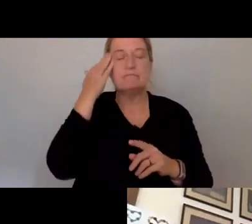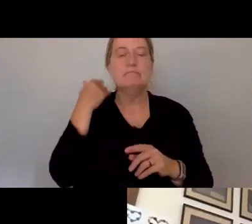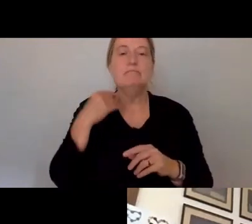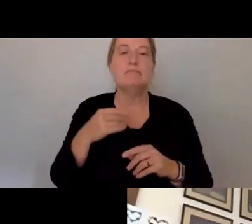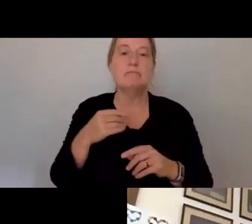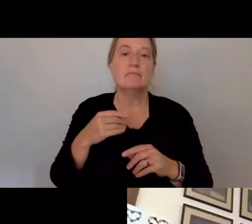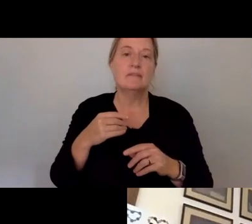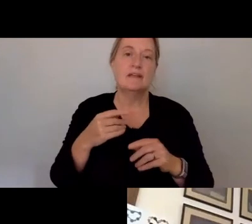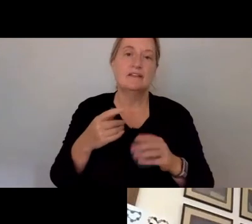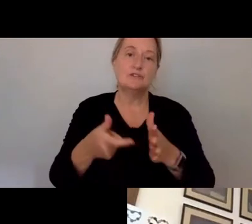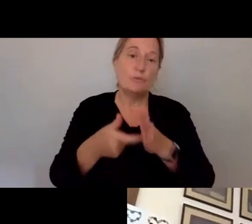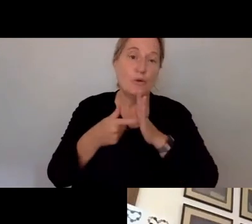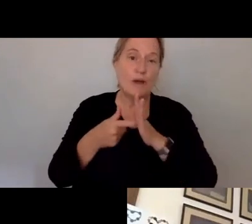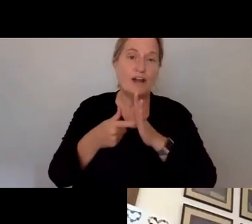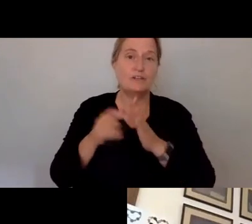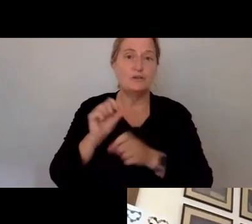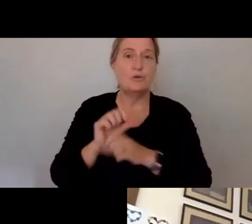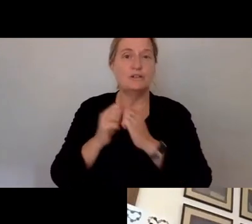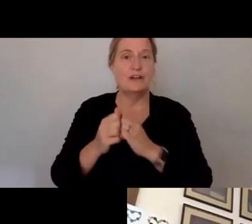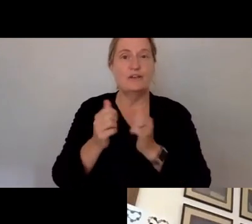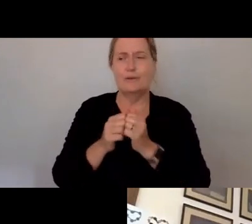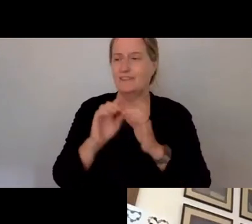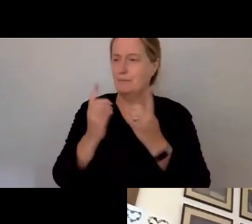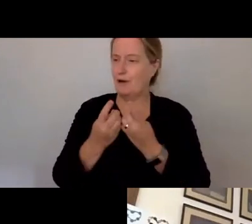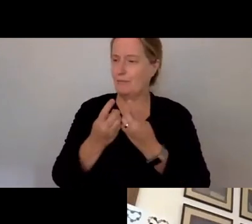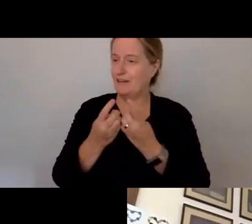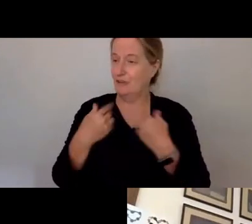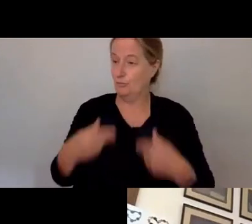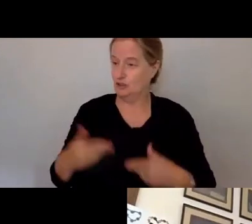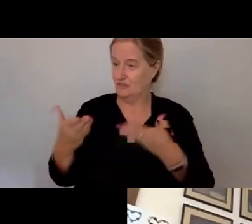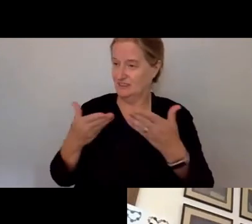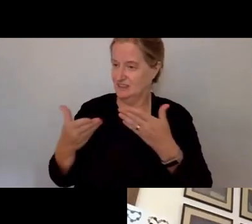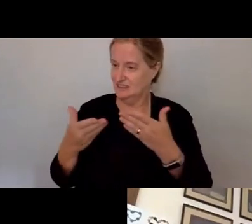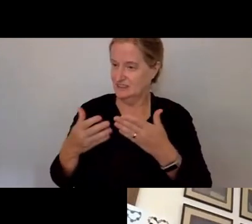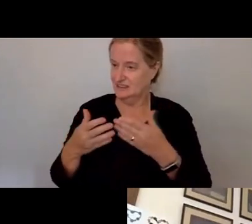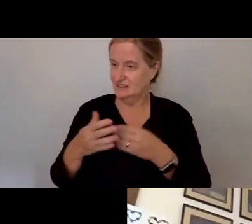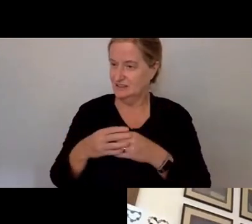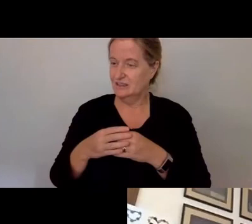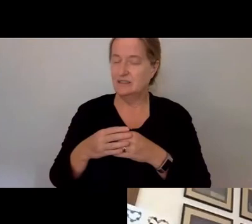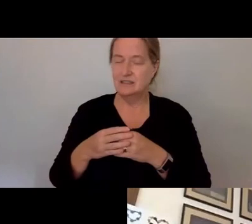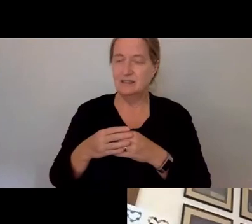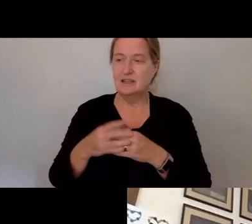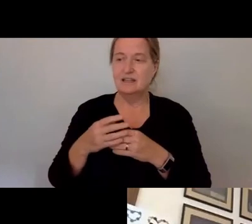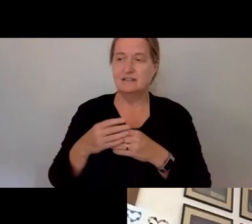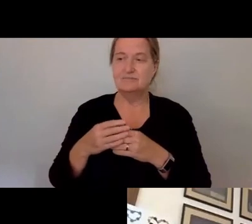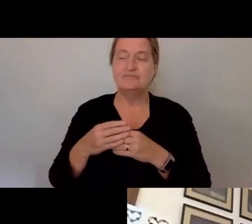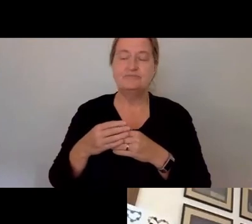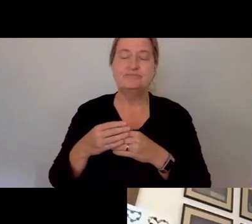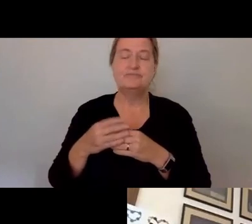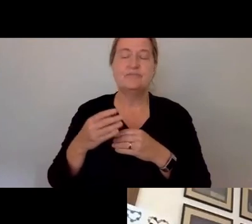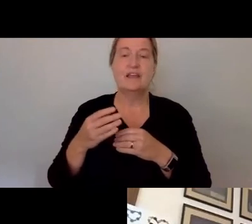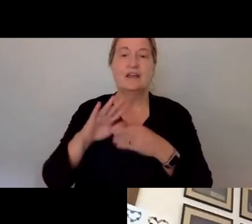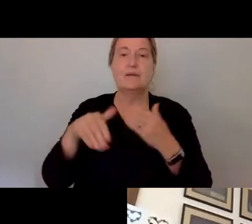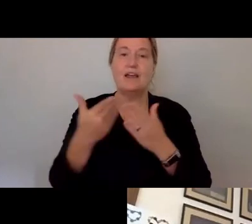work together. And I think the best remedy for the frustration is everybody working together, finding a way to serve